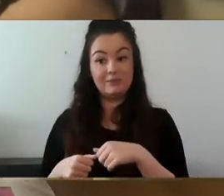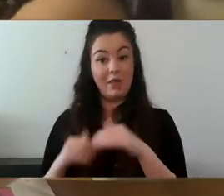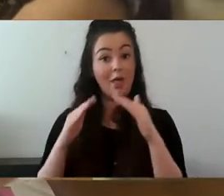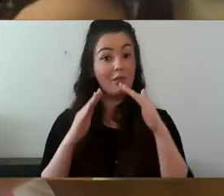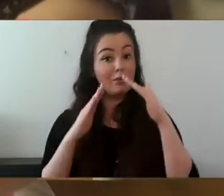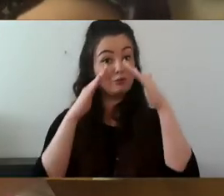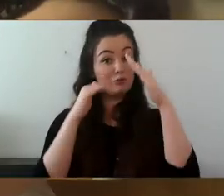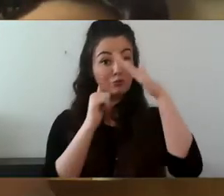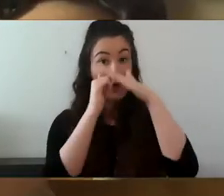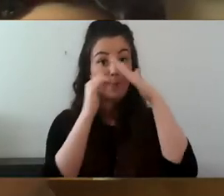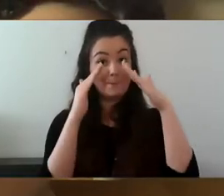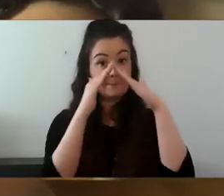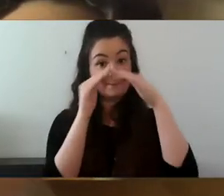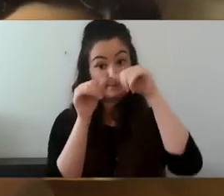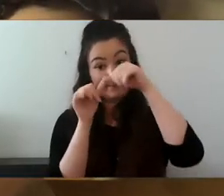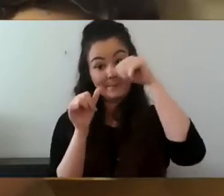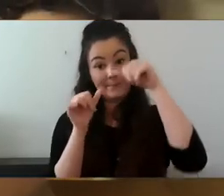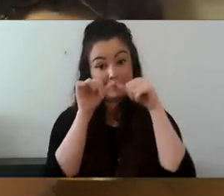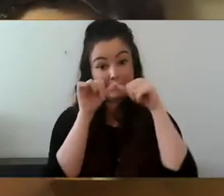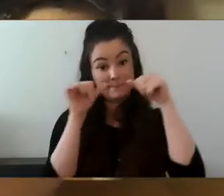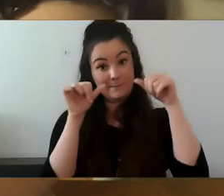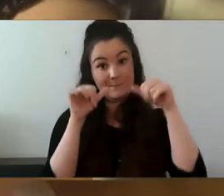at the top